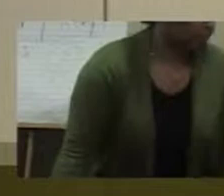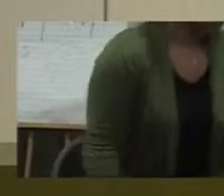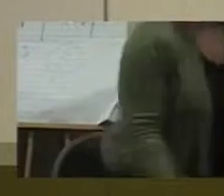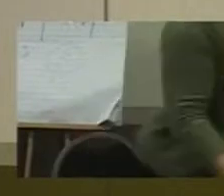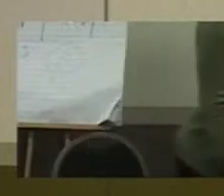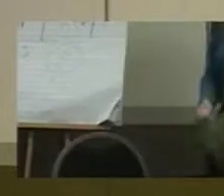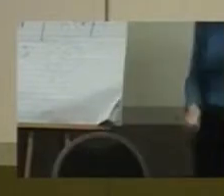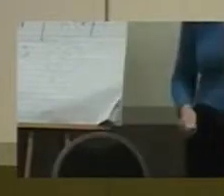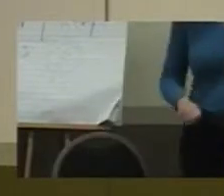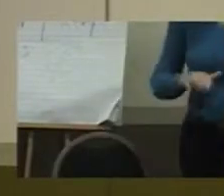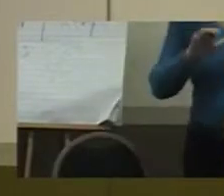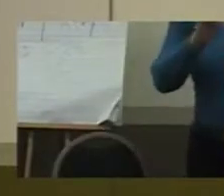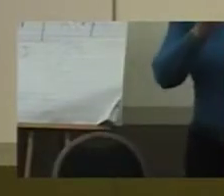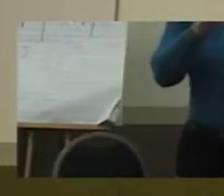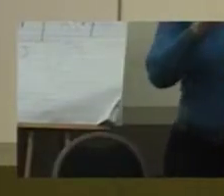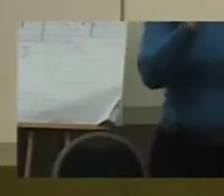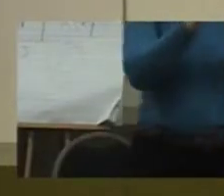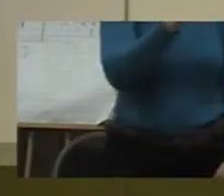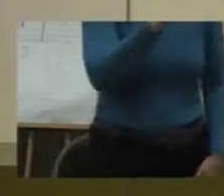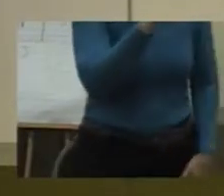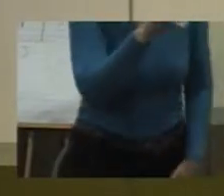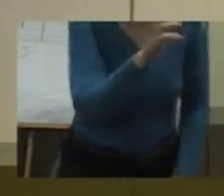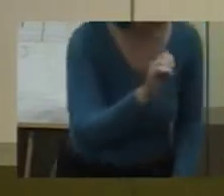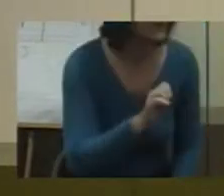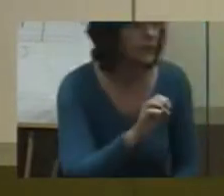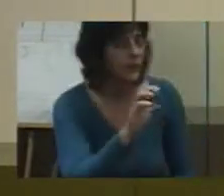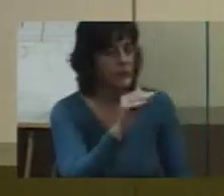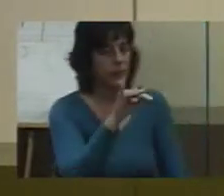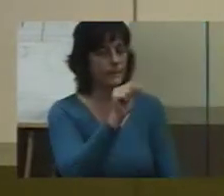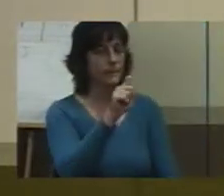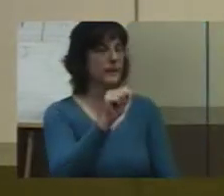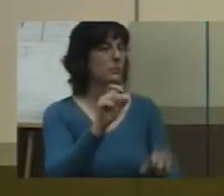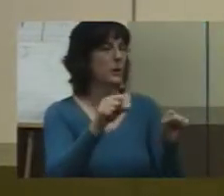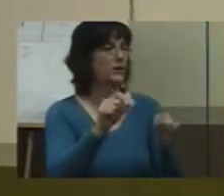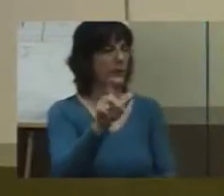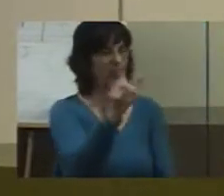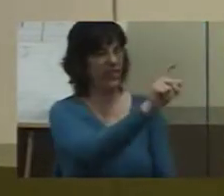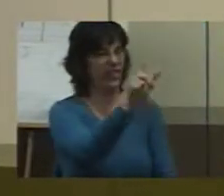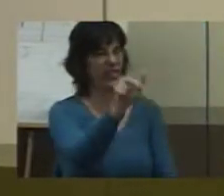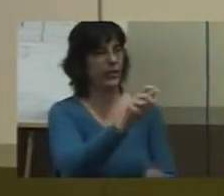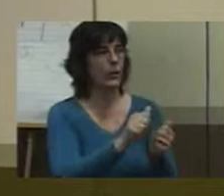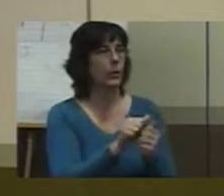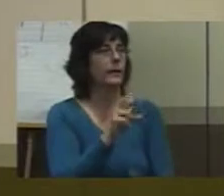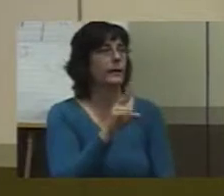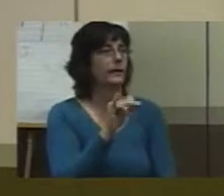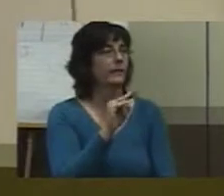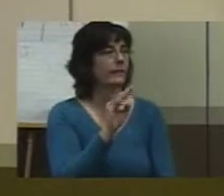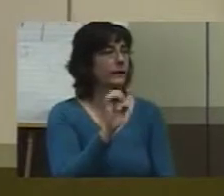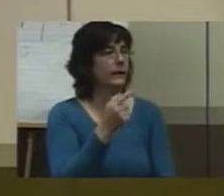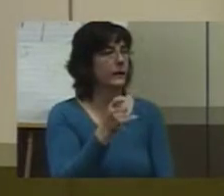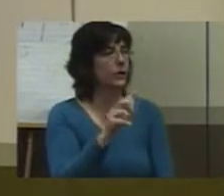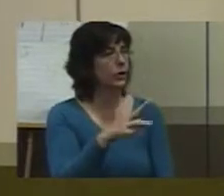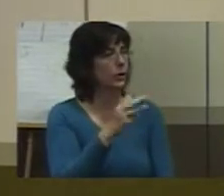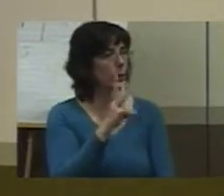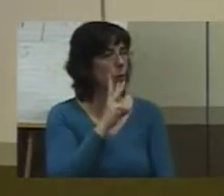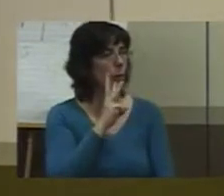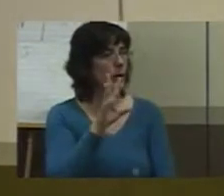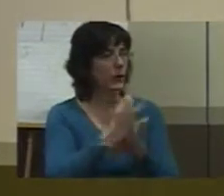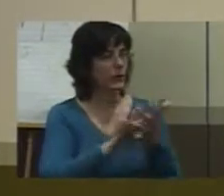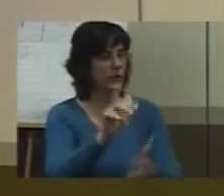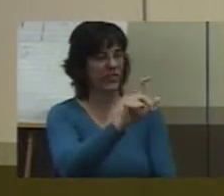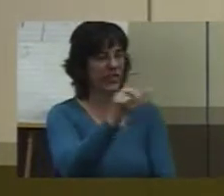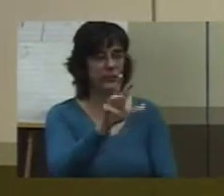Highly restrictive aversive mists, this would be maybe spraying somebody with a vinegar and water mixture.